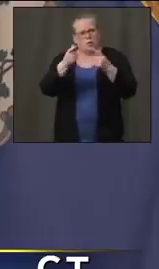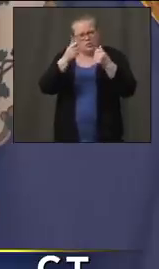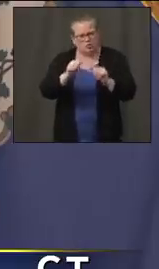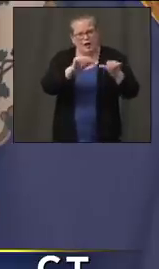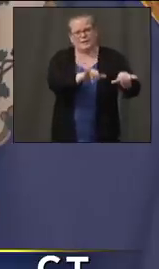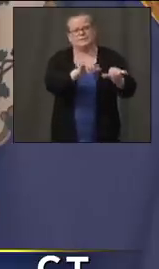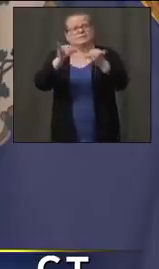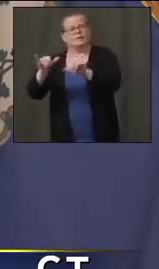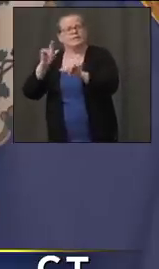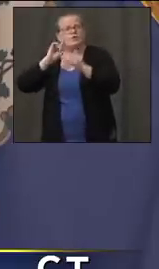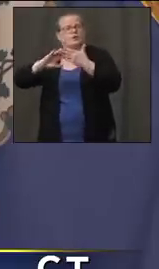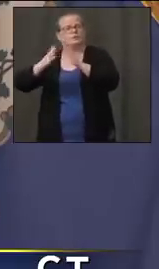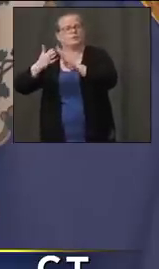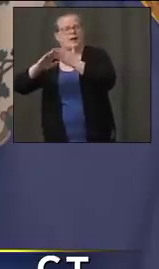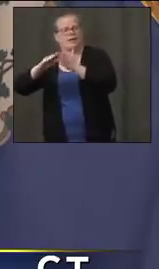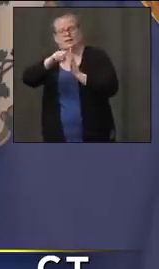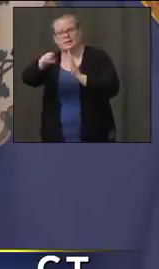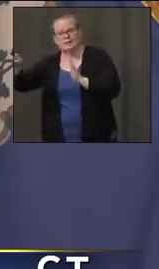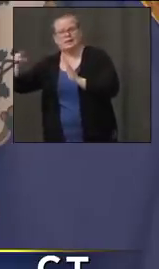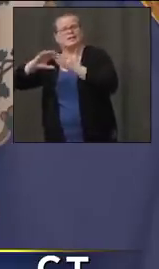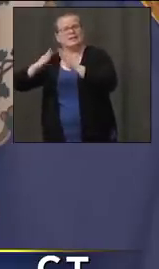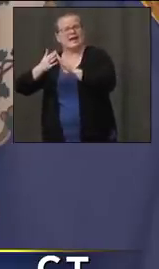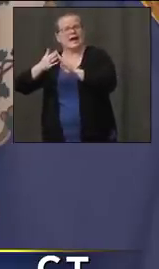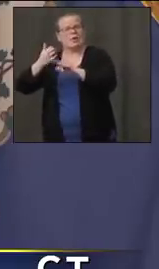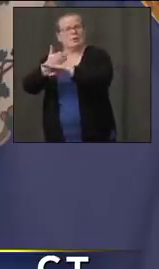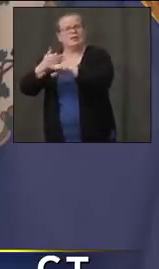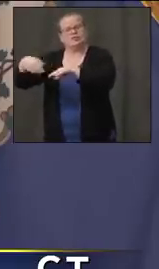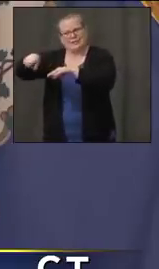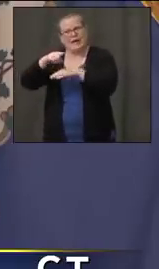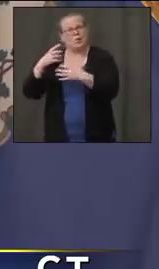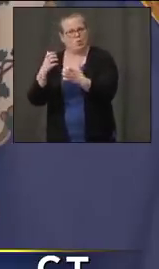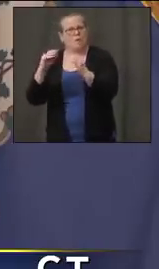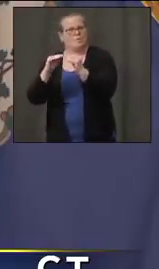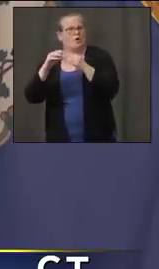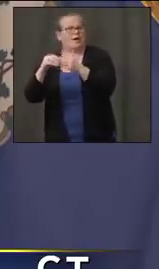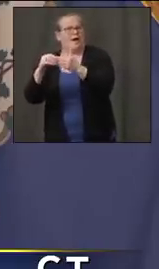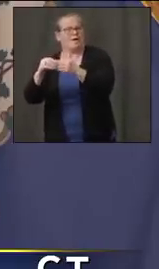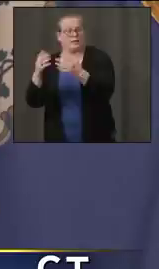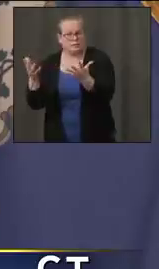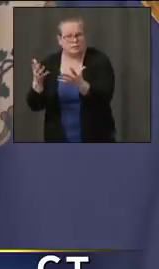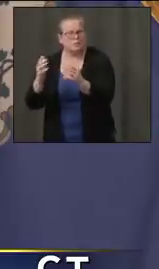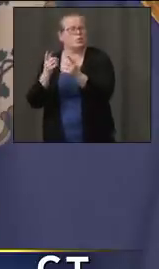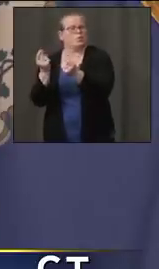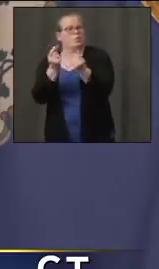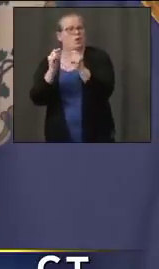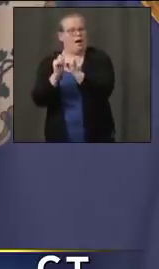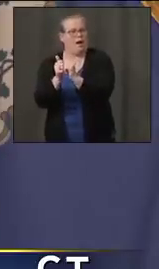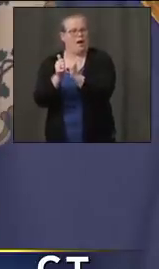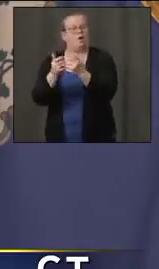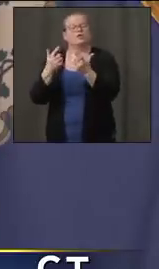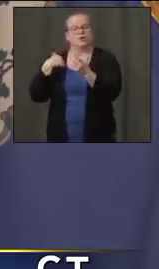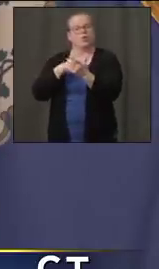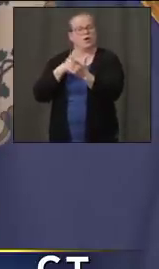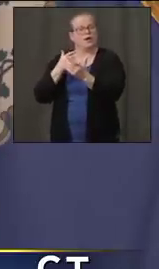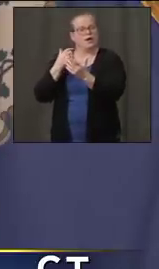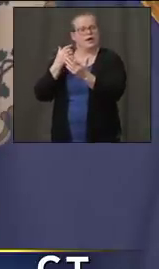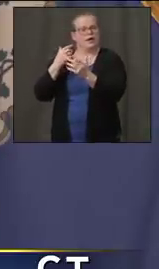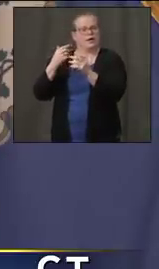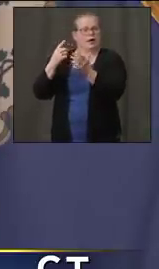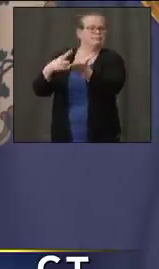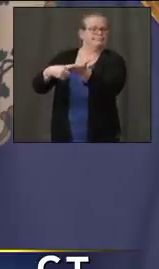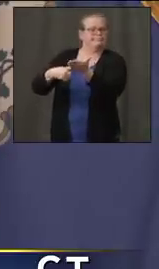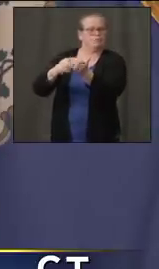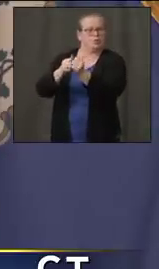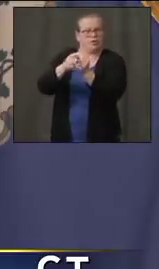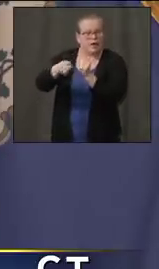guidance on that. And as I mentioned before, I'm talking to my other governors in the region. I mentioned that Rhode Island will be opening their